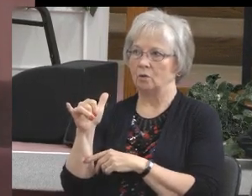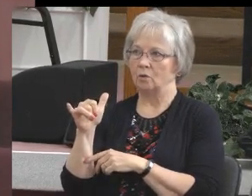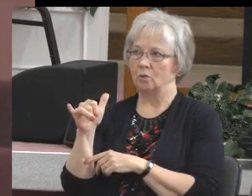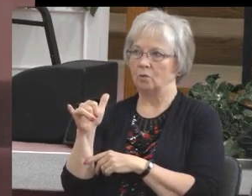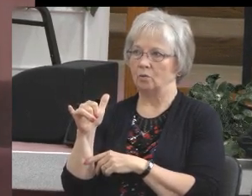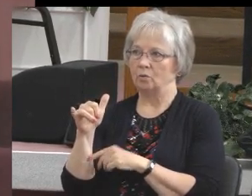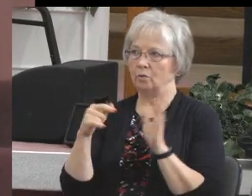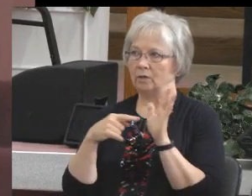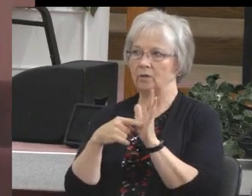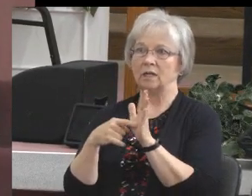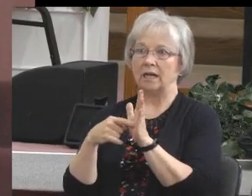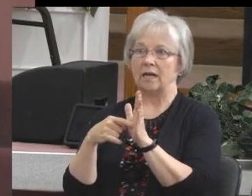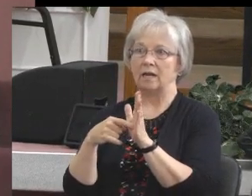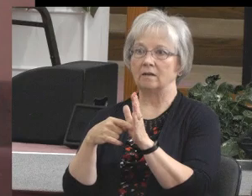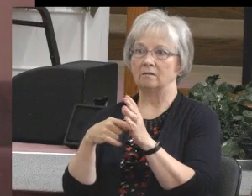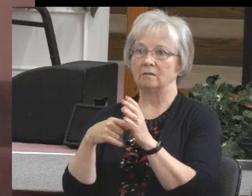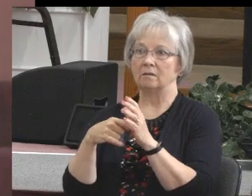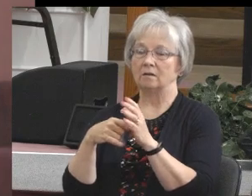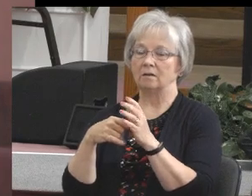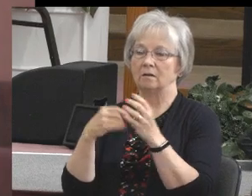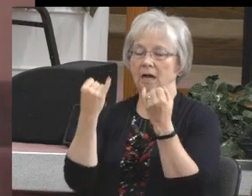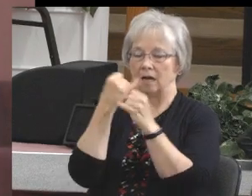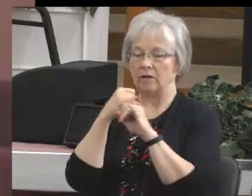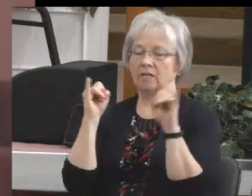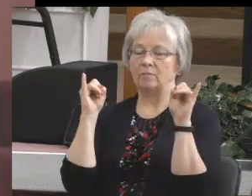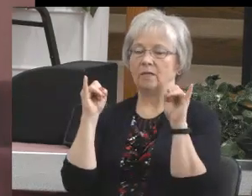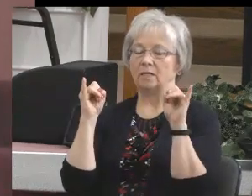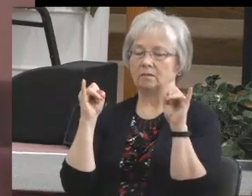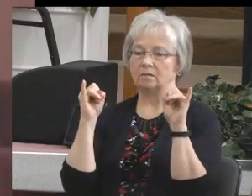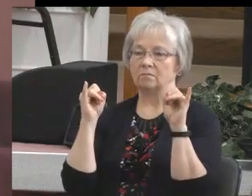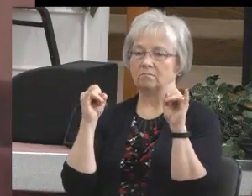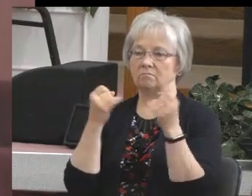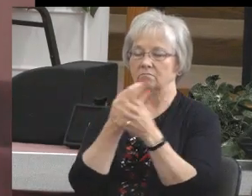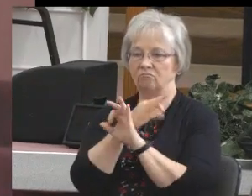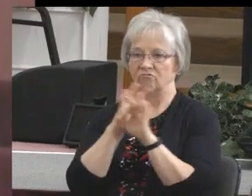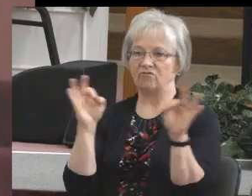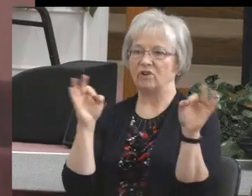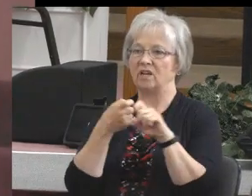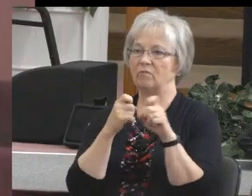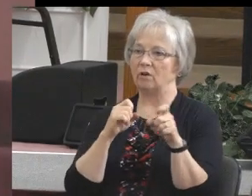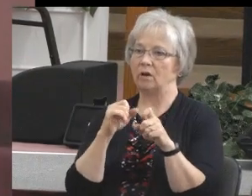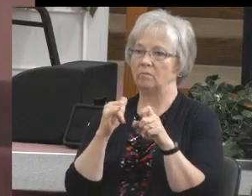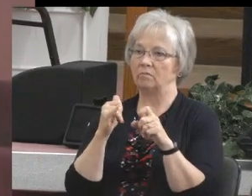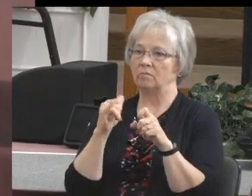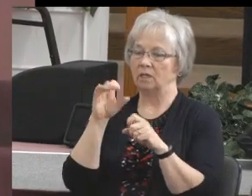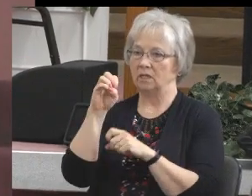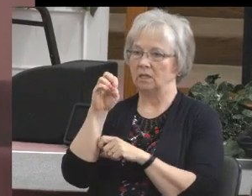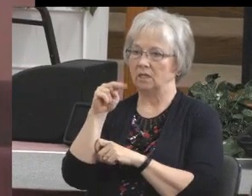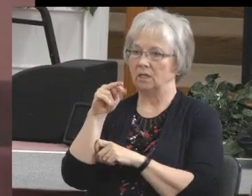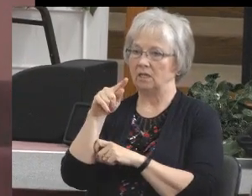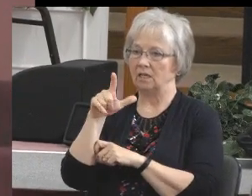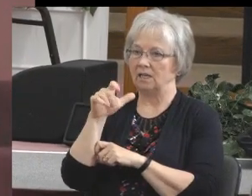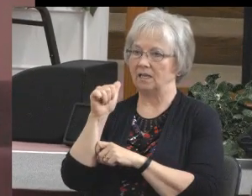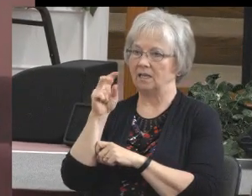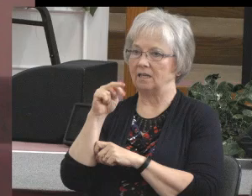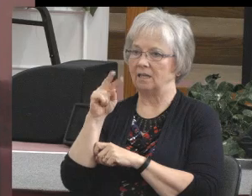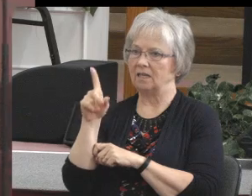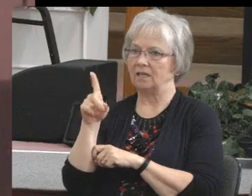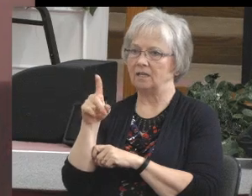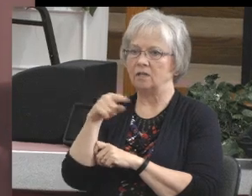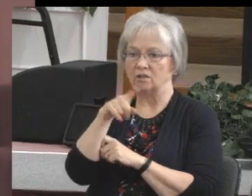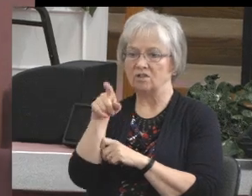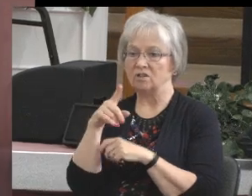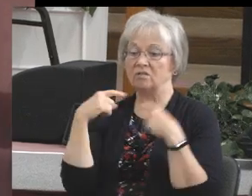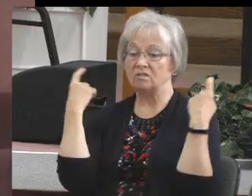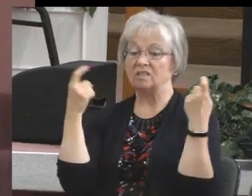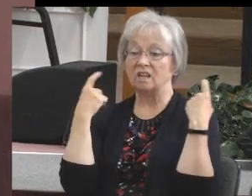independence as a new nation, separate from England. As you get ready to celebrate that, as you sit